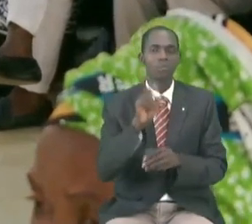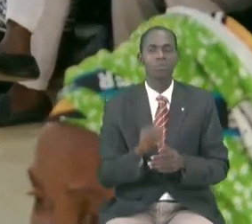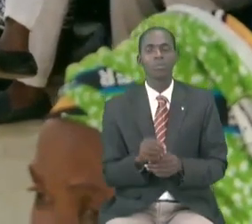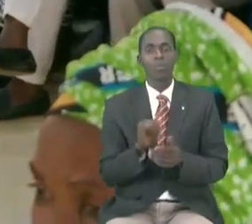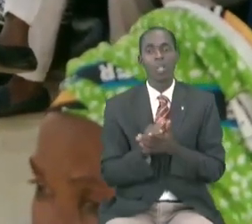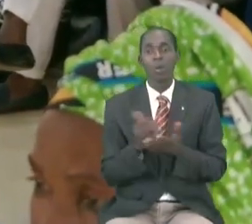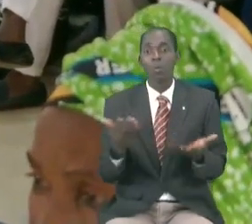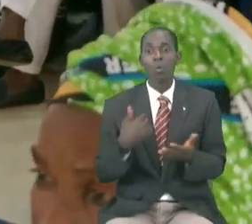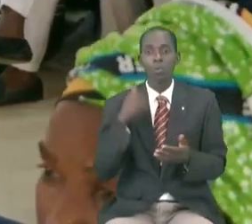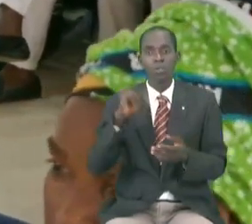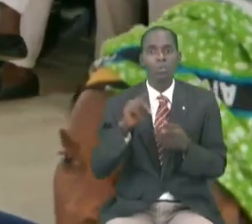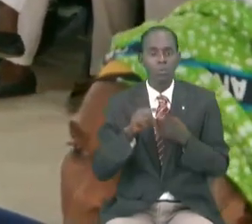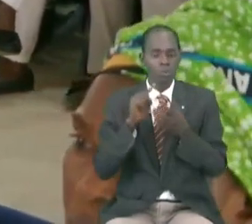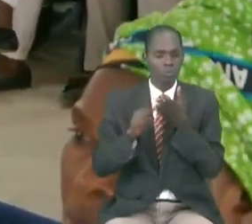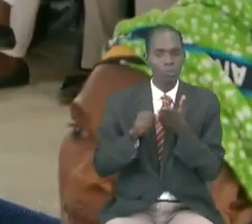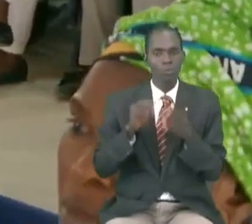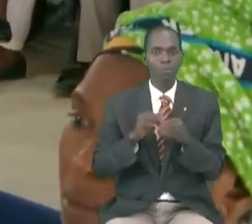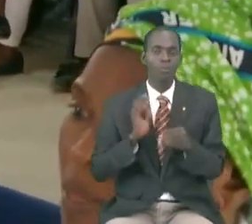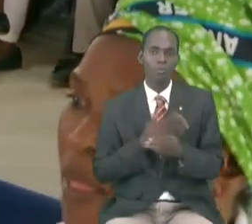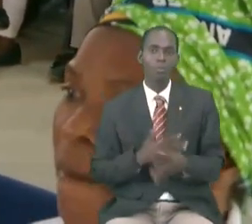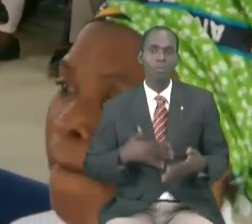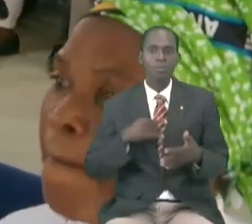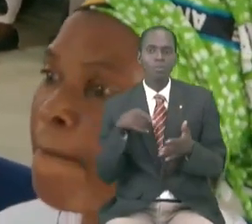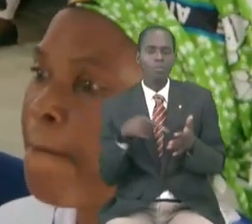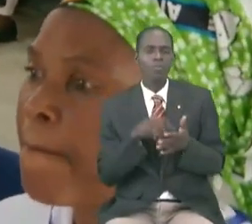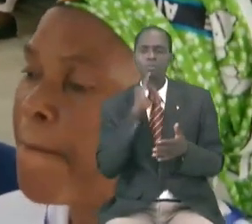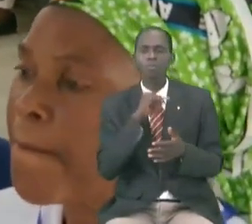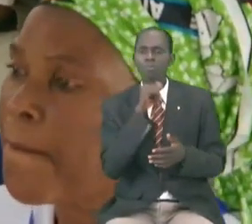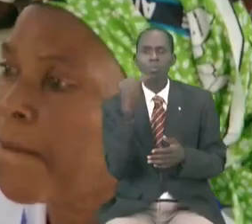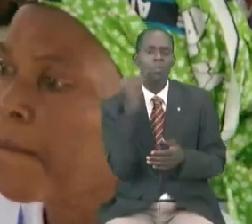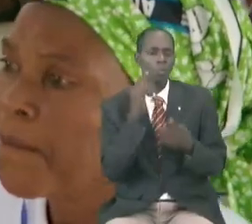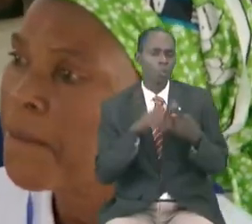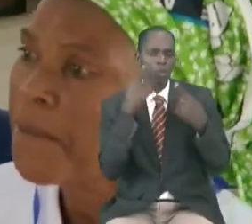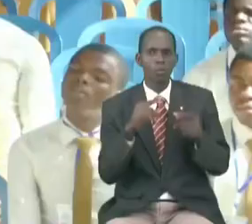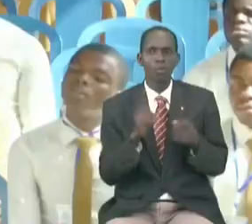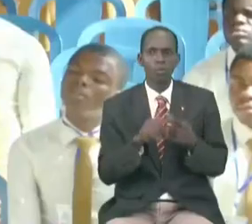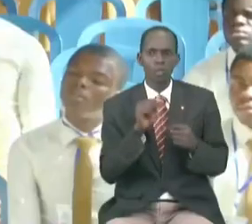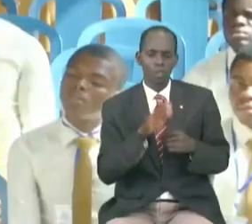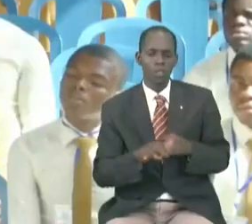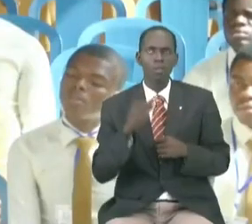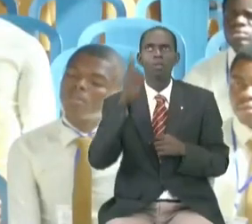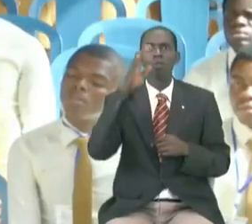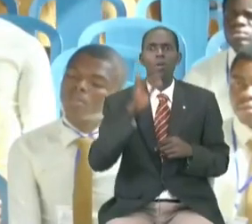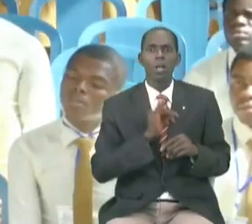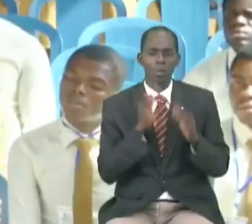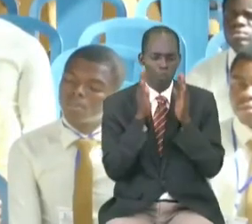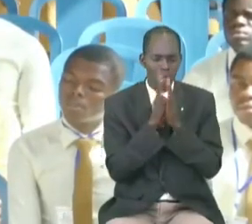the promises of God, and those promises are not being fulfilled. I'm sick. I'm